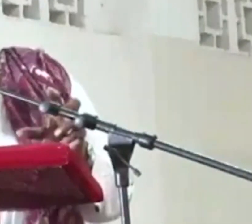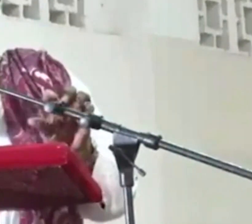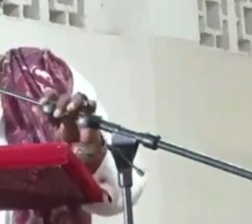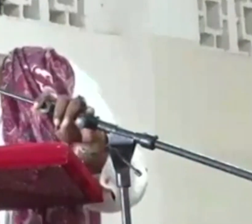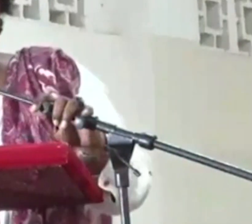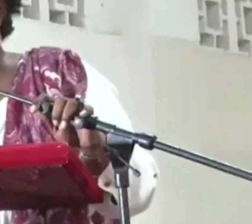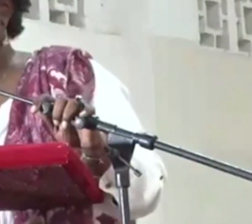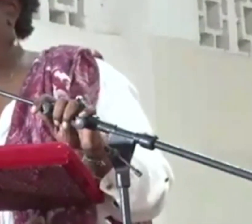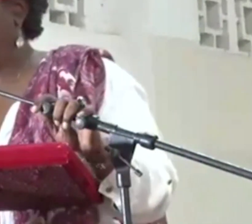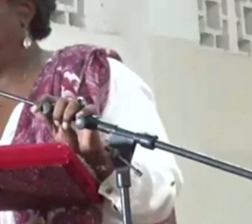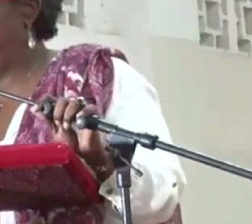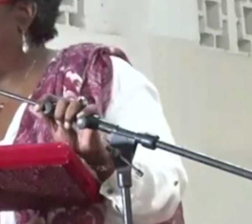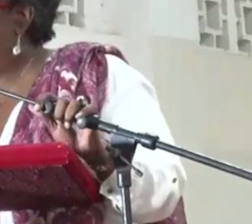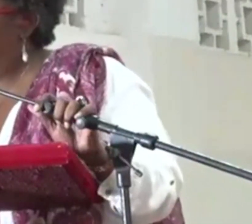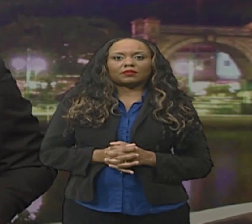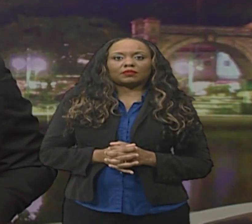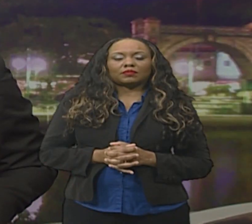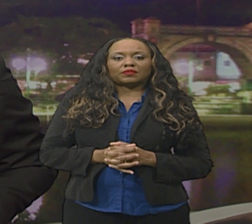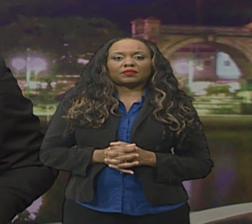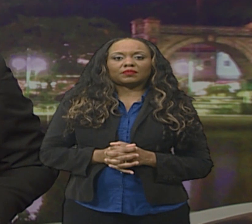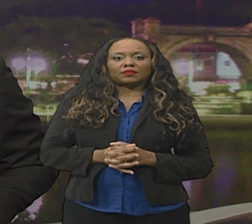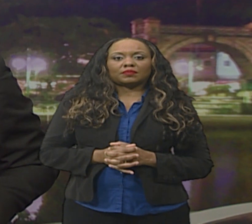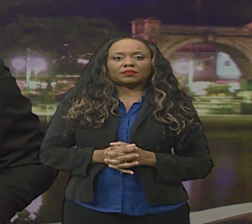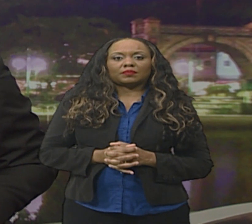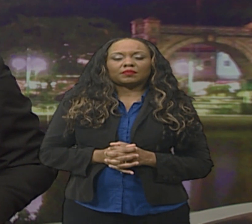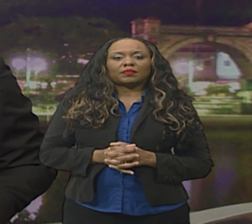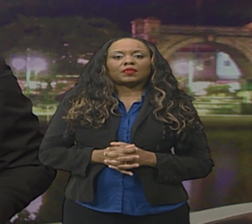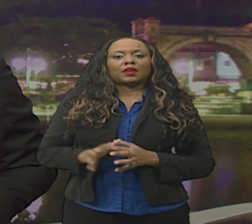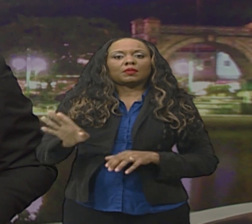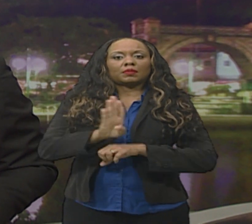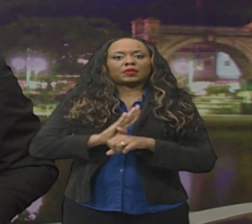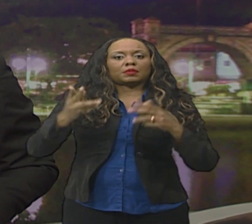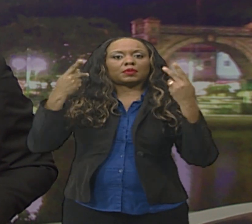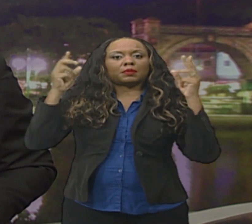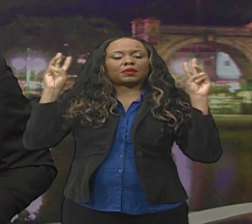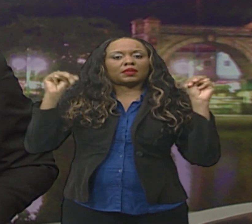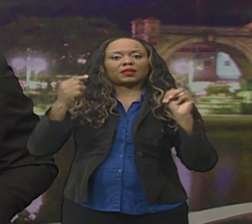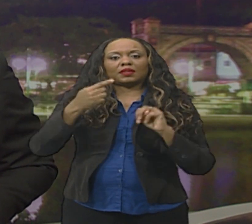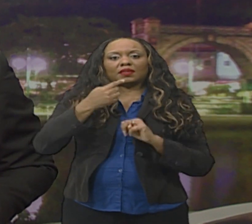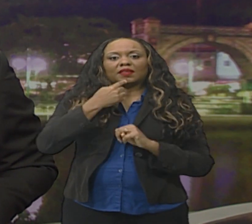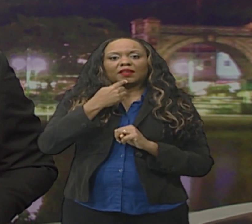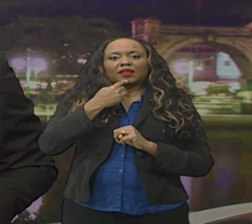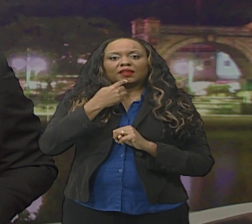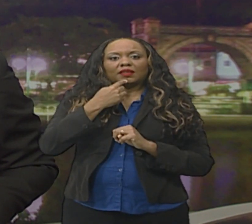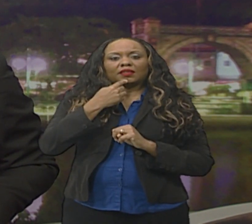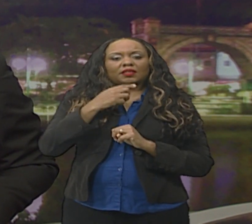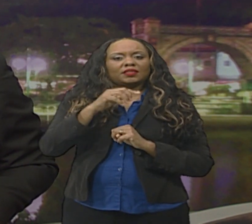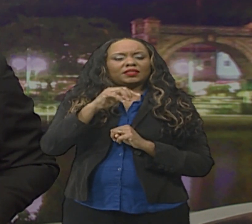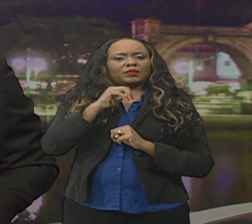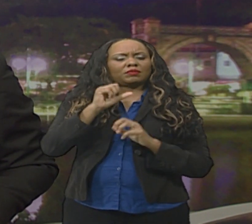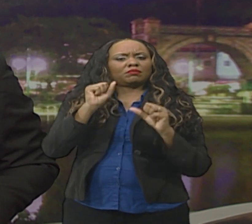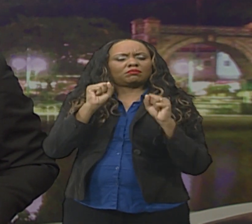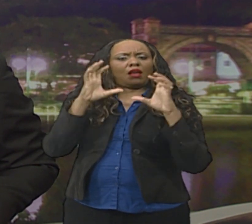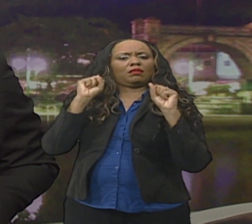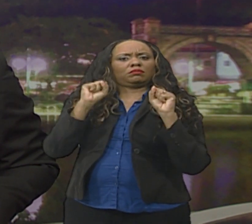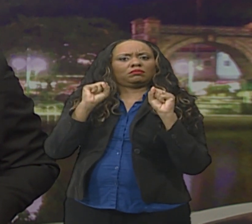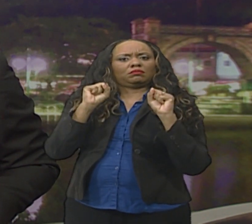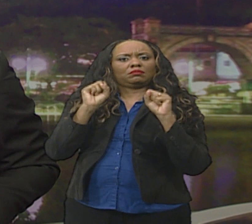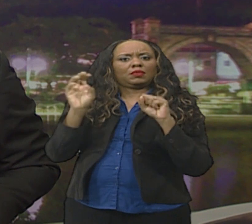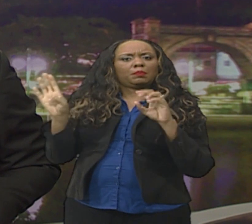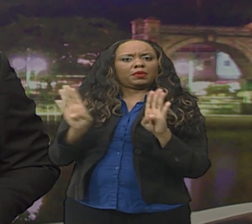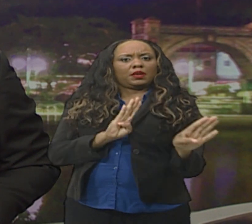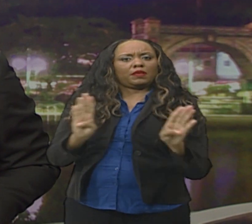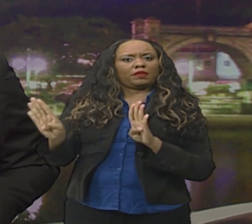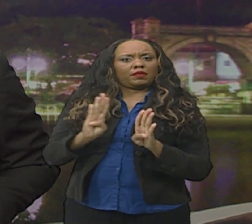looking for prosperity. And Prime Minister Motley says she was taken aback by the behavior of an unnamed private